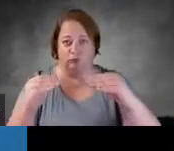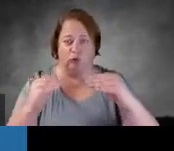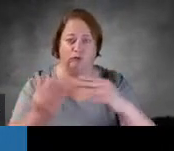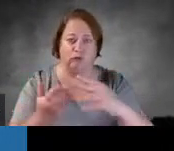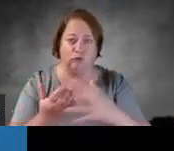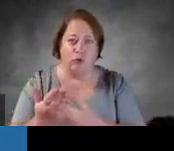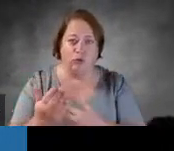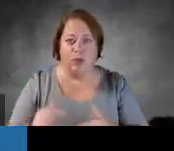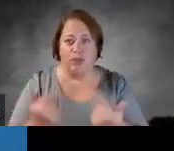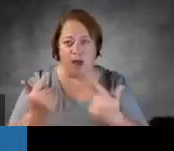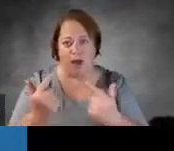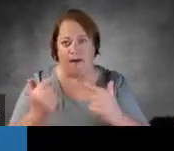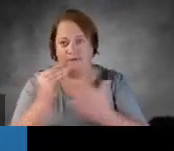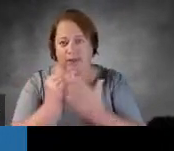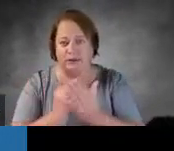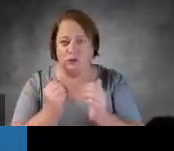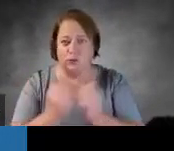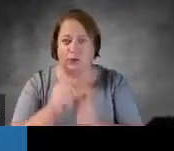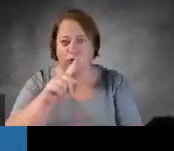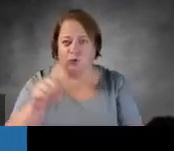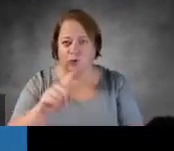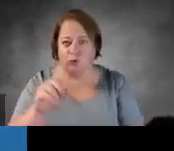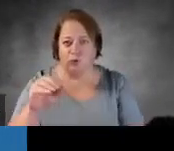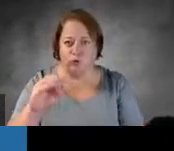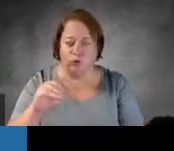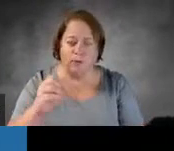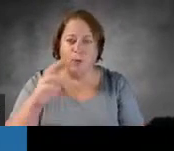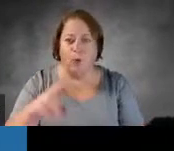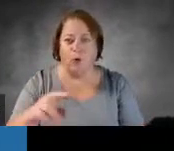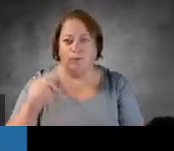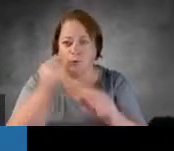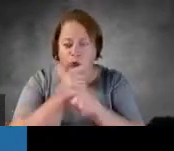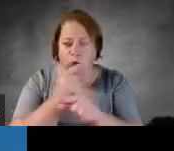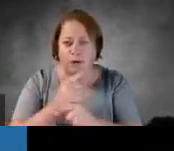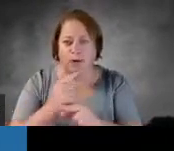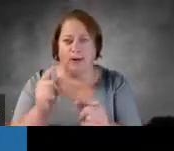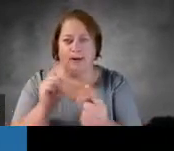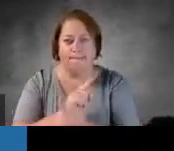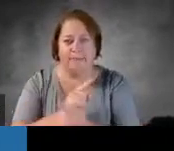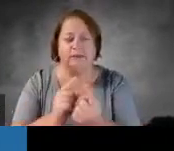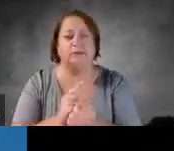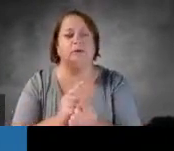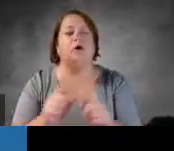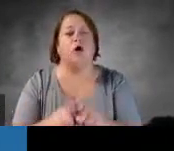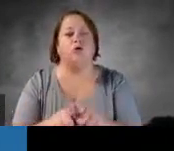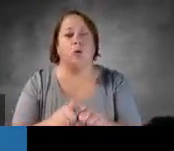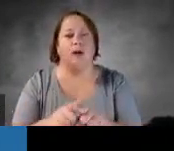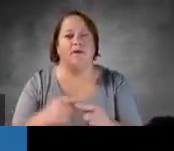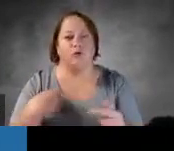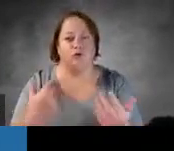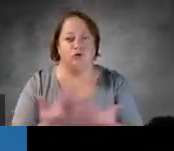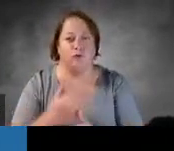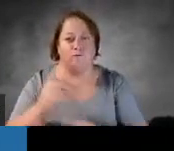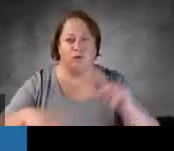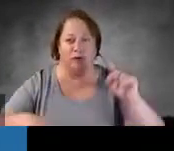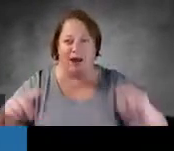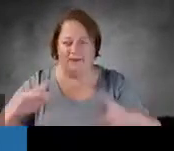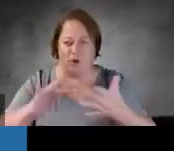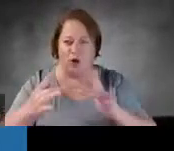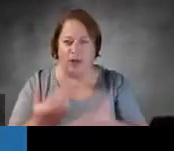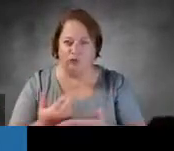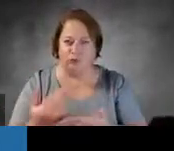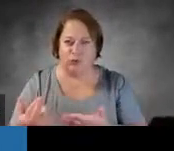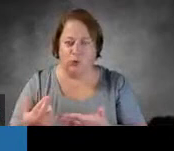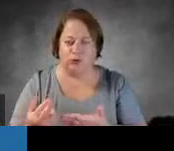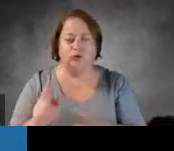through live lessons using Zoom or Google Meets, as well as we've incorporated a new variety of online resources, specifically